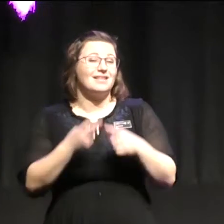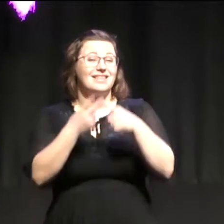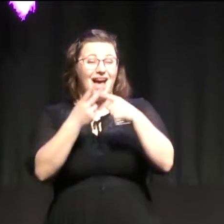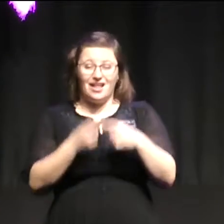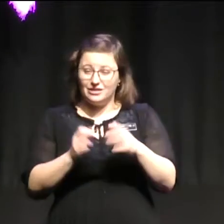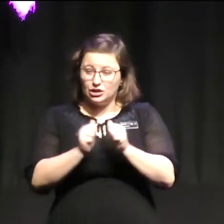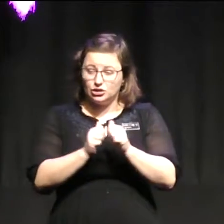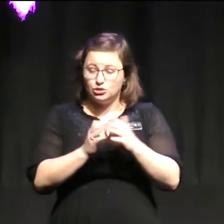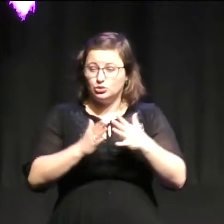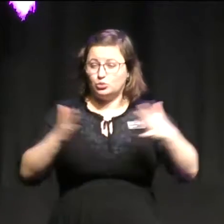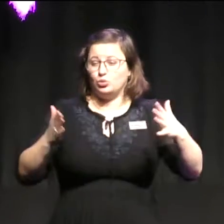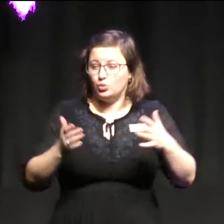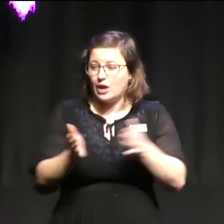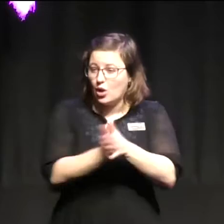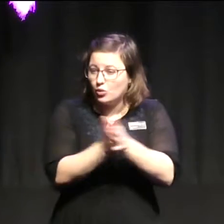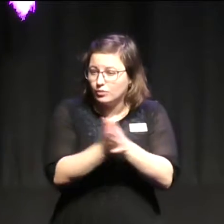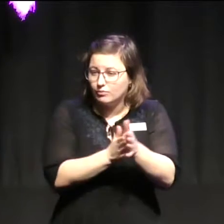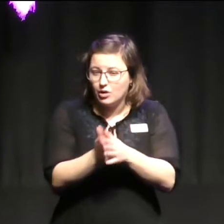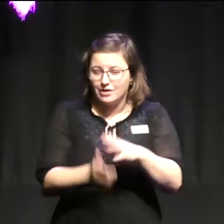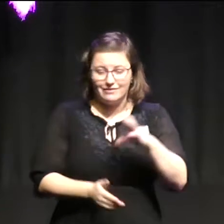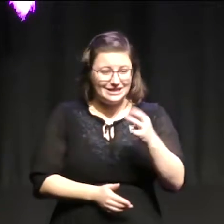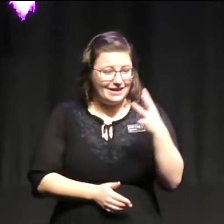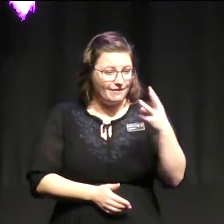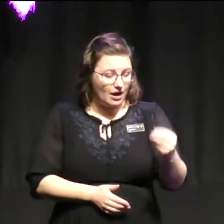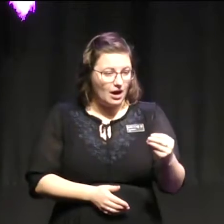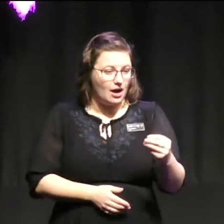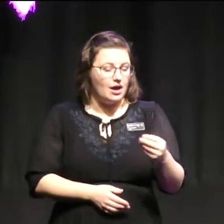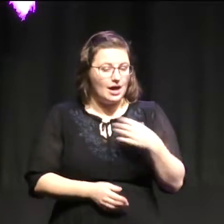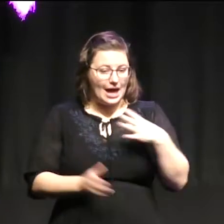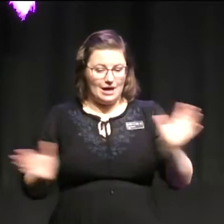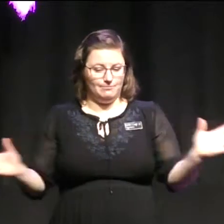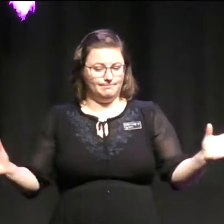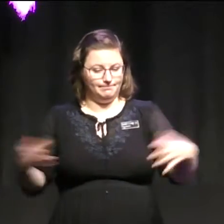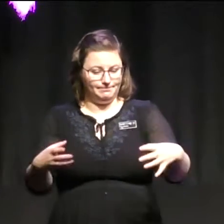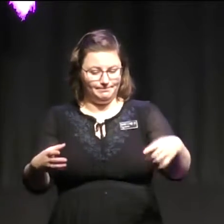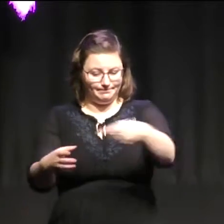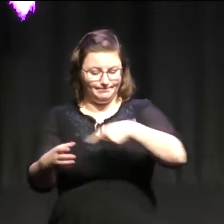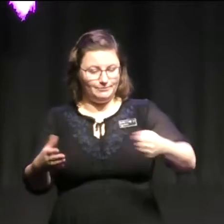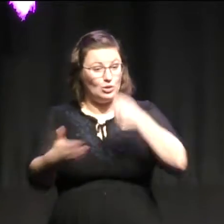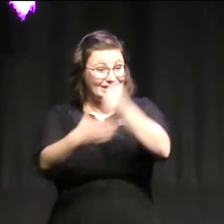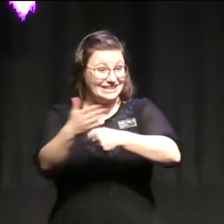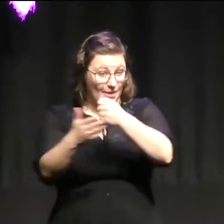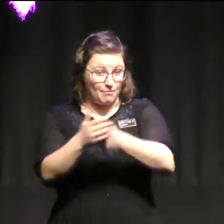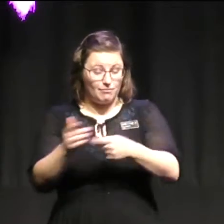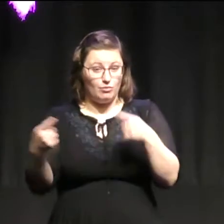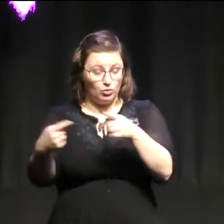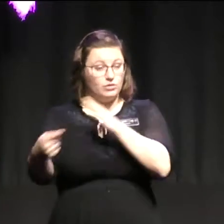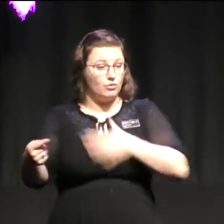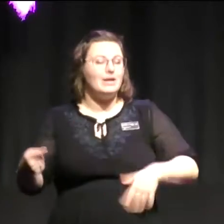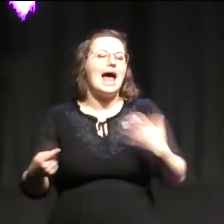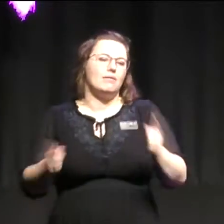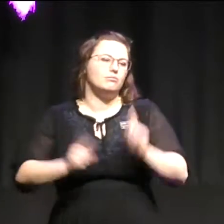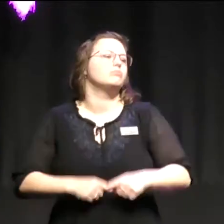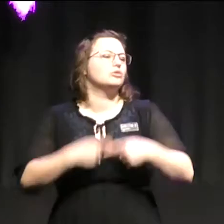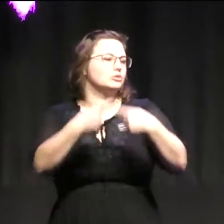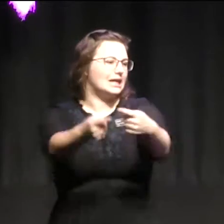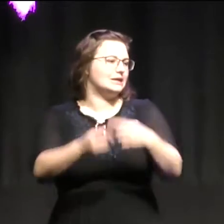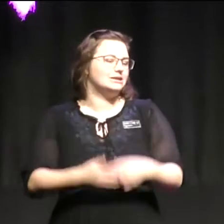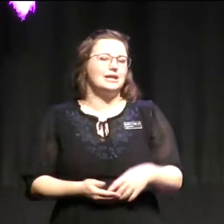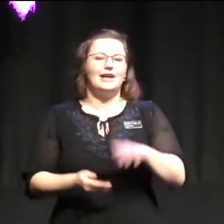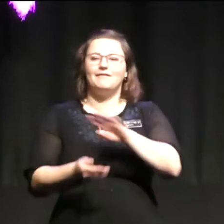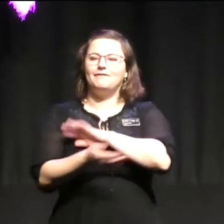for us is that, organizing and the fight against poverty is a process. There's